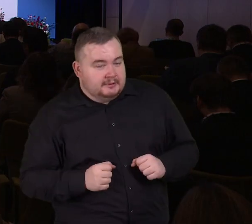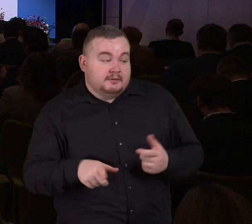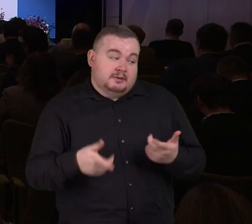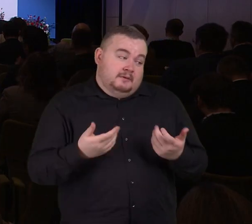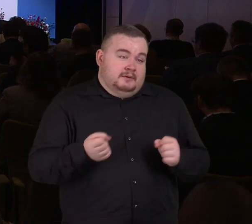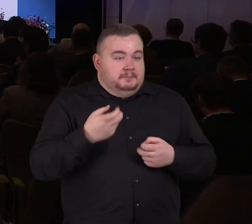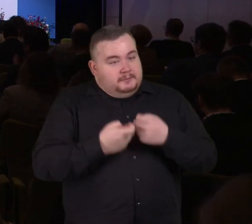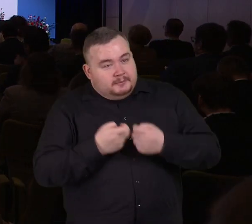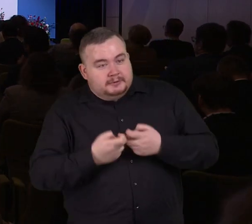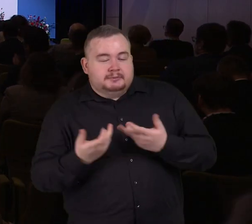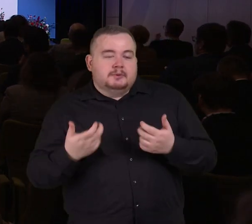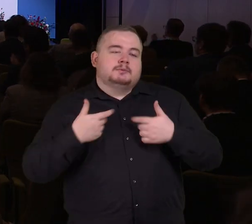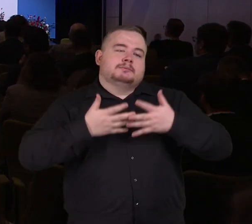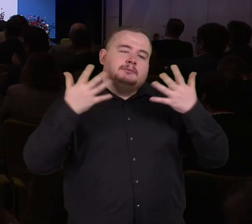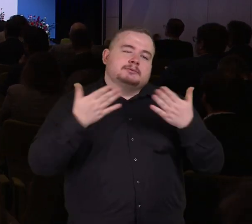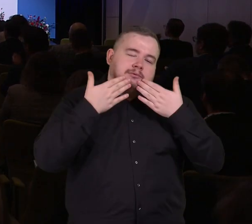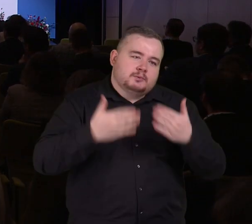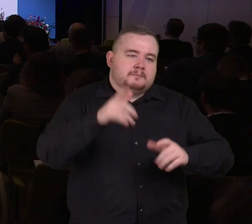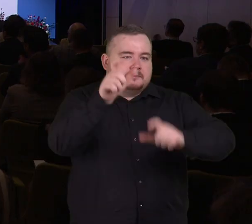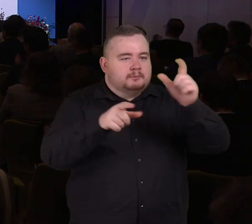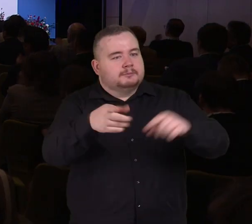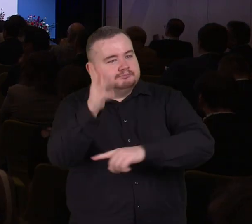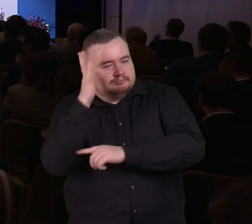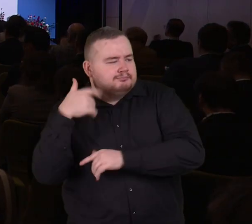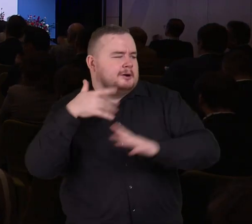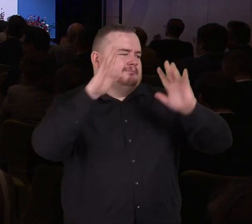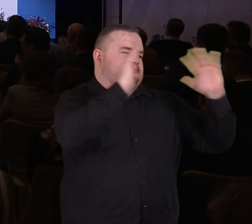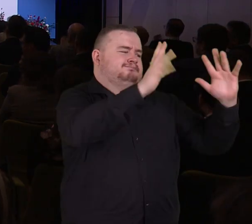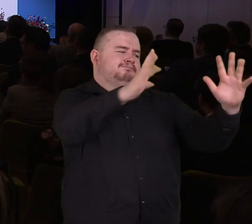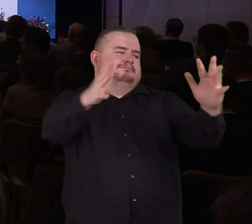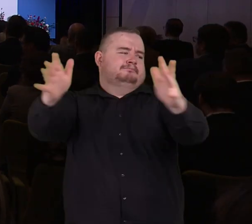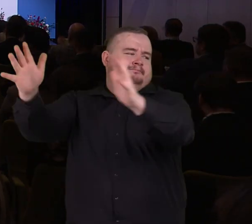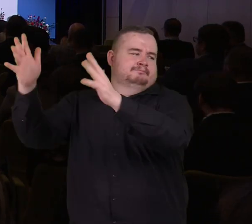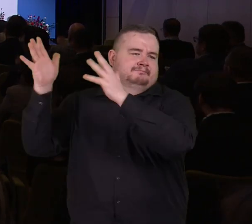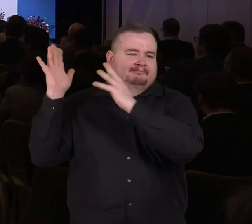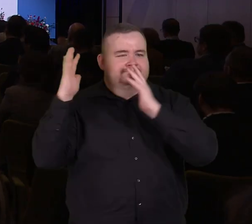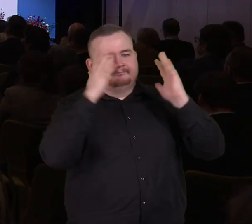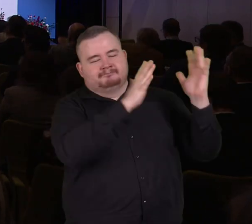applause for a very fruitful discussion, this bottom-up approach.